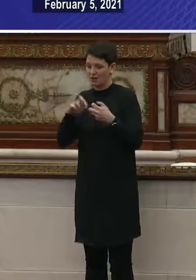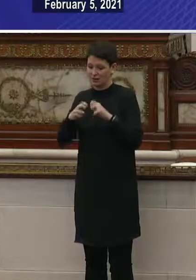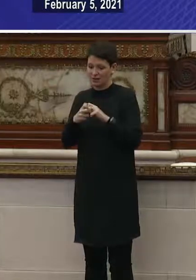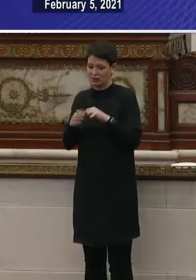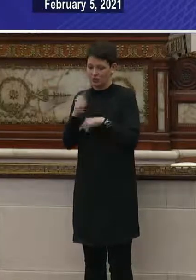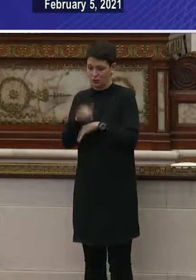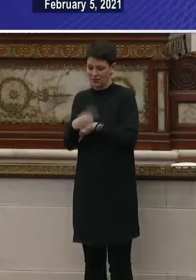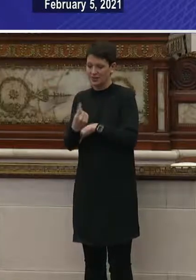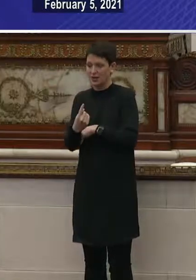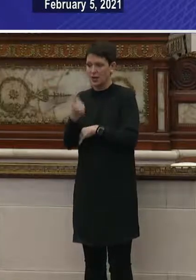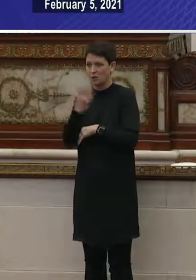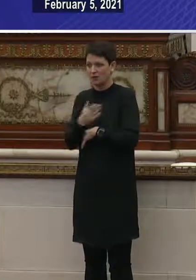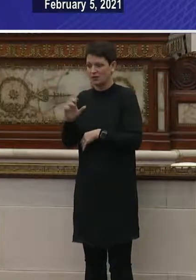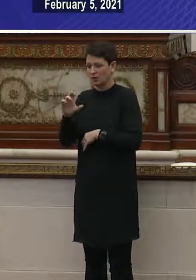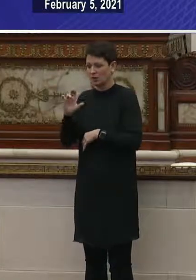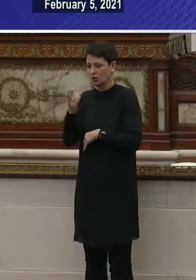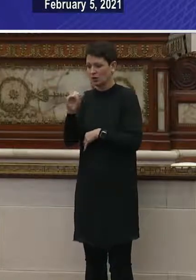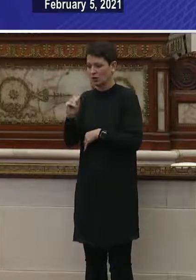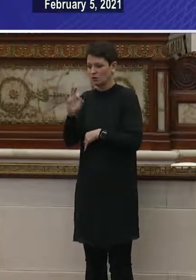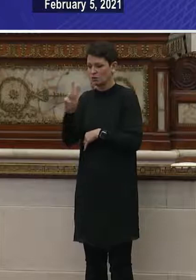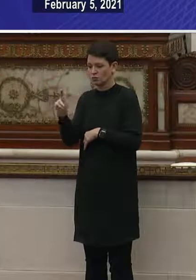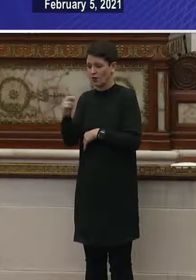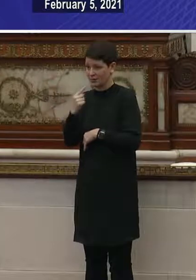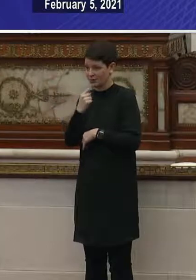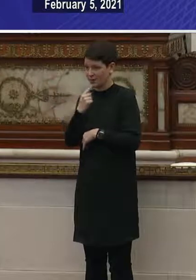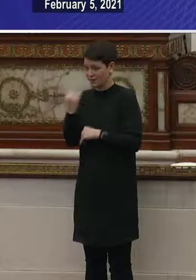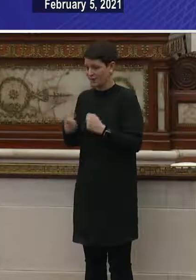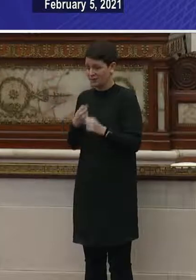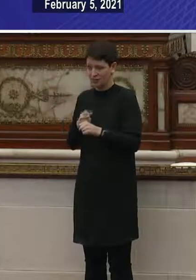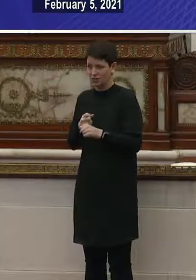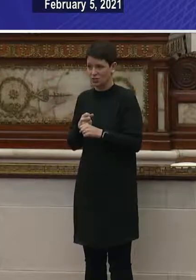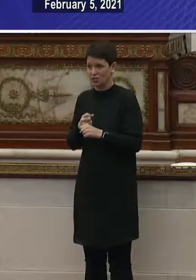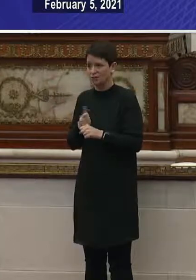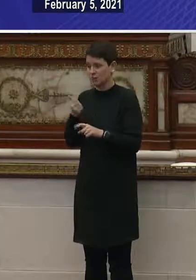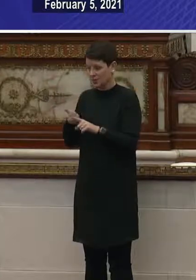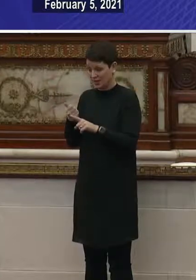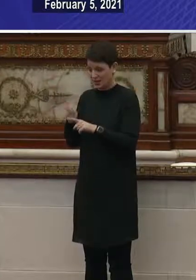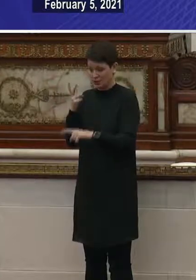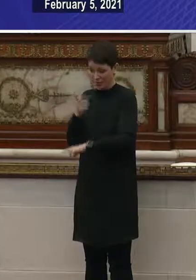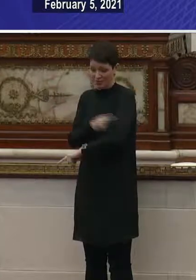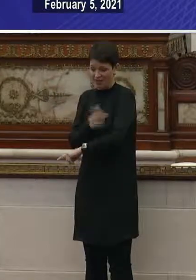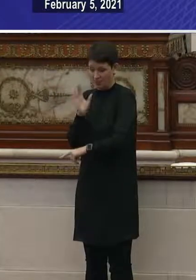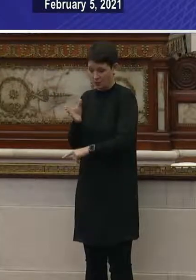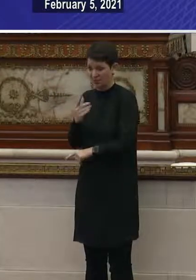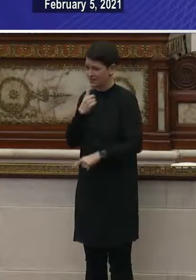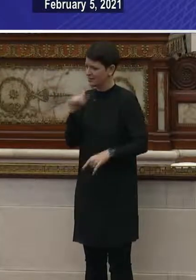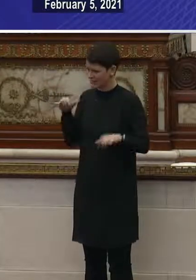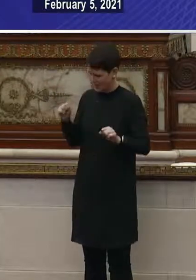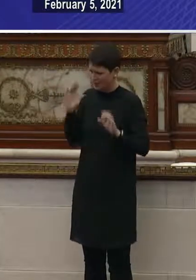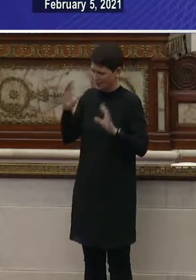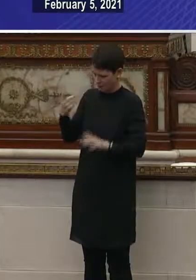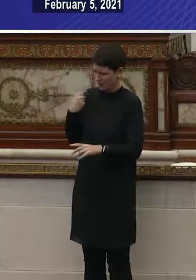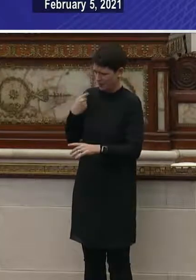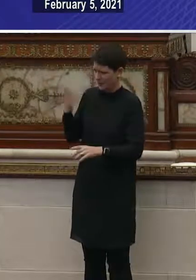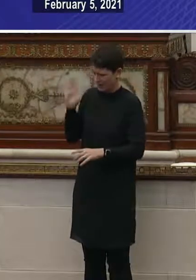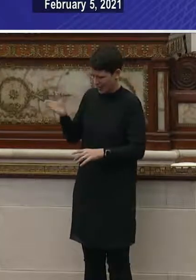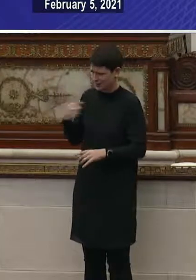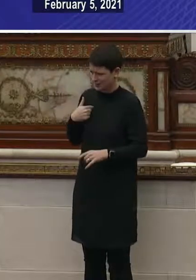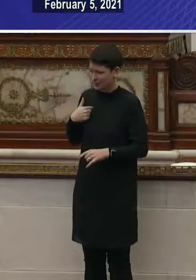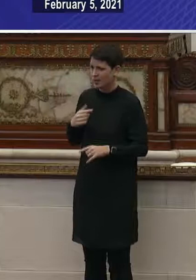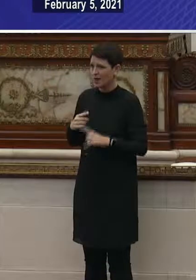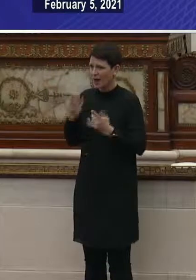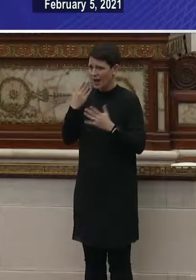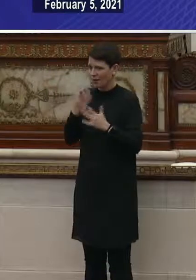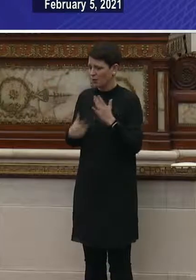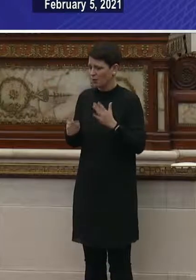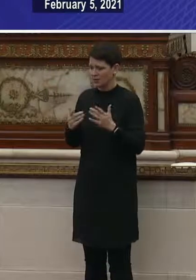And, one of the things that Chris Rock said is, that she asked, was he getting the vaccine? And he said, yes, I'm getting it. He says, I don't know